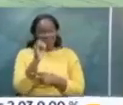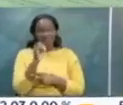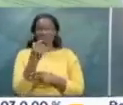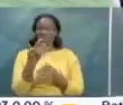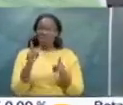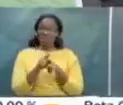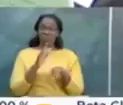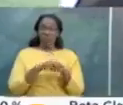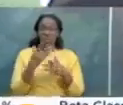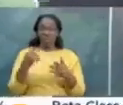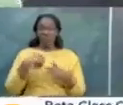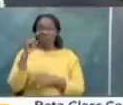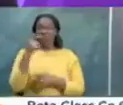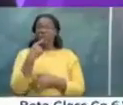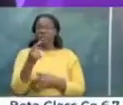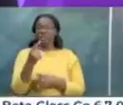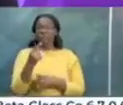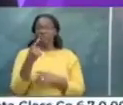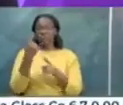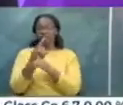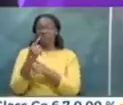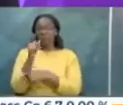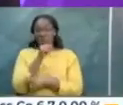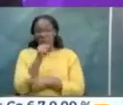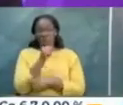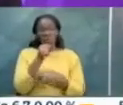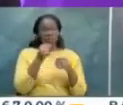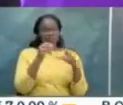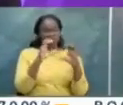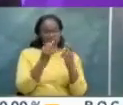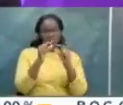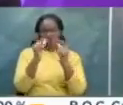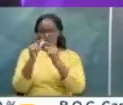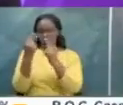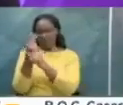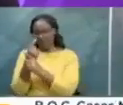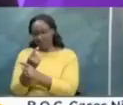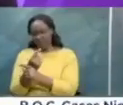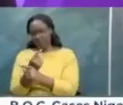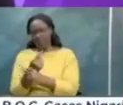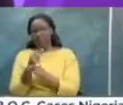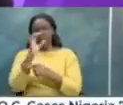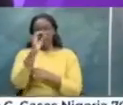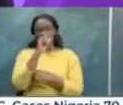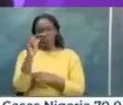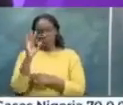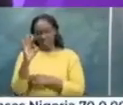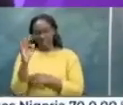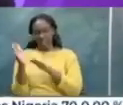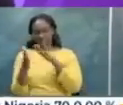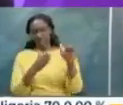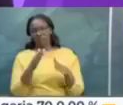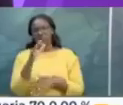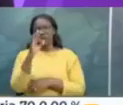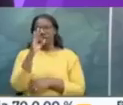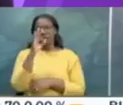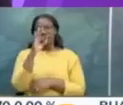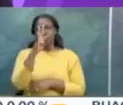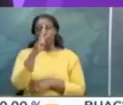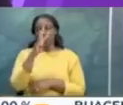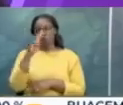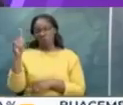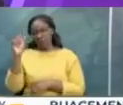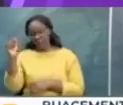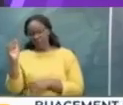thing I must also mention, it comes for different age sets or rather age groups of children, from 0 to 3, from 4 to